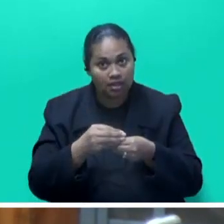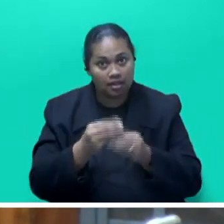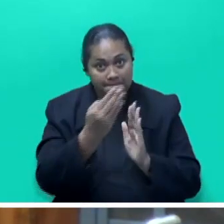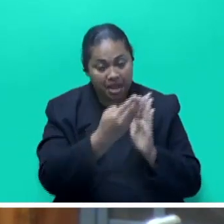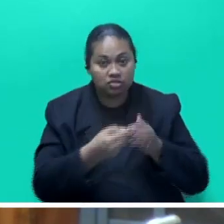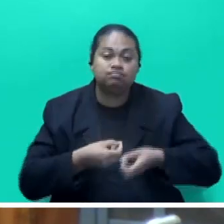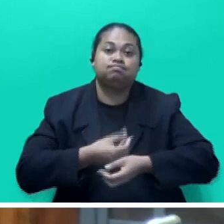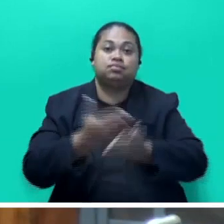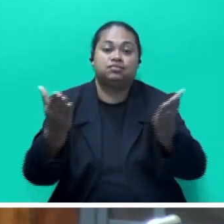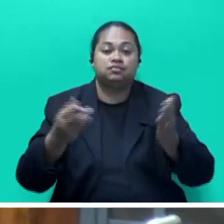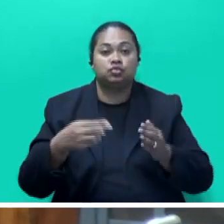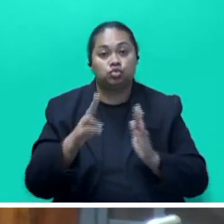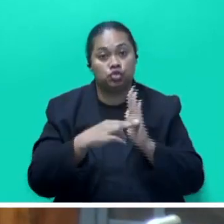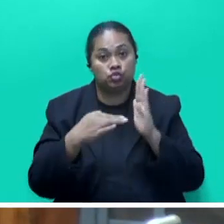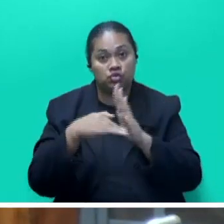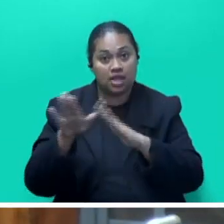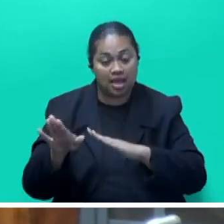Fiji team to New Zealand was